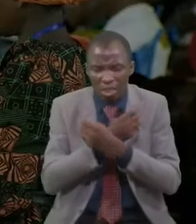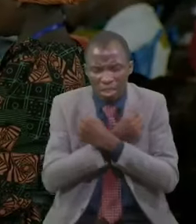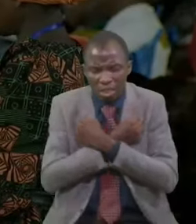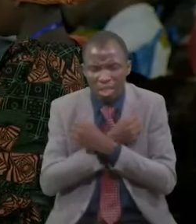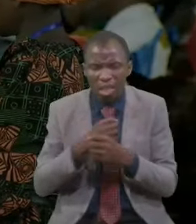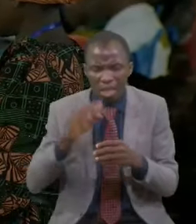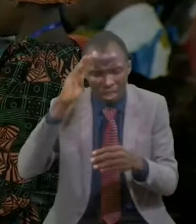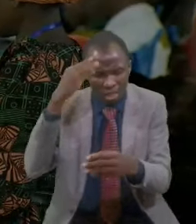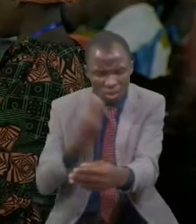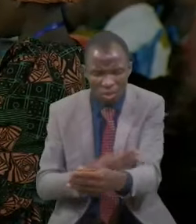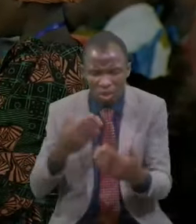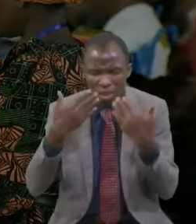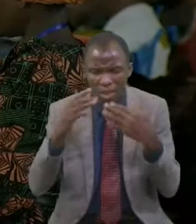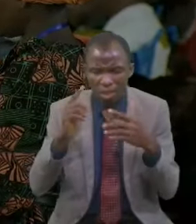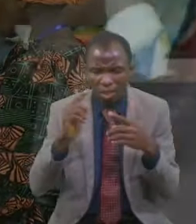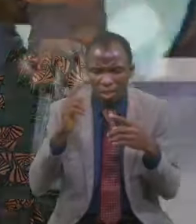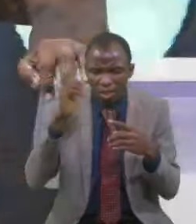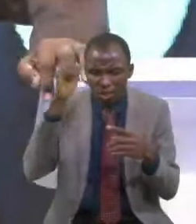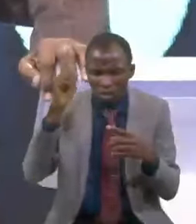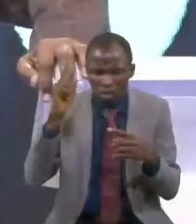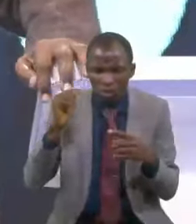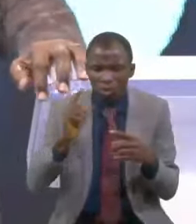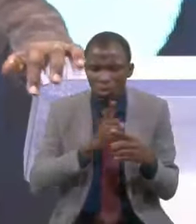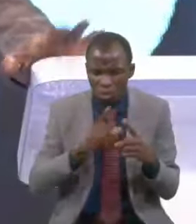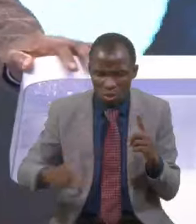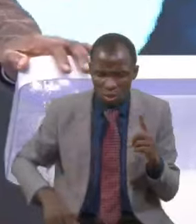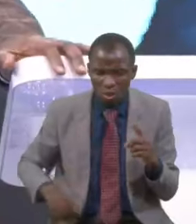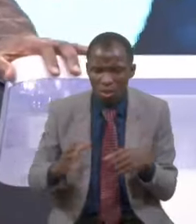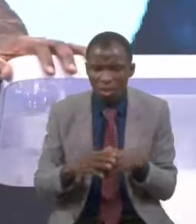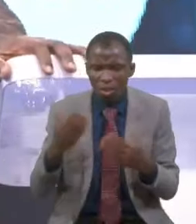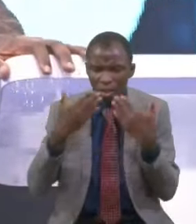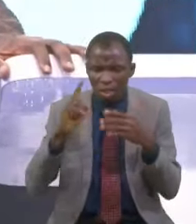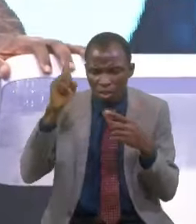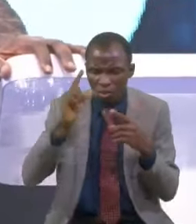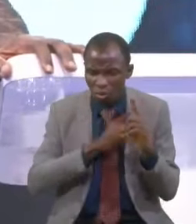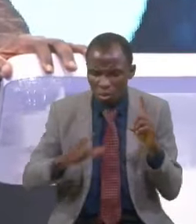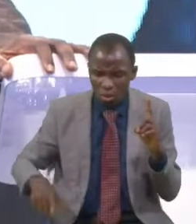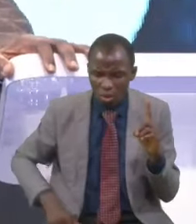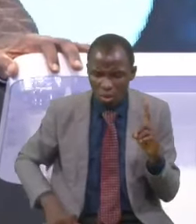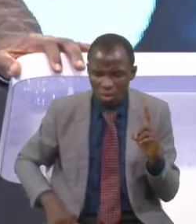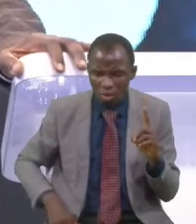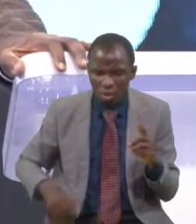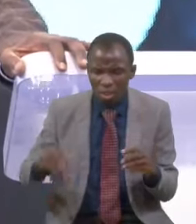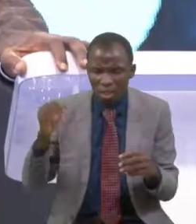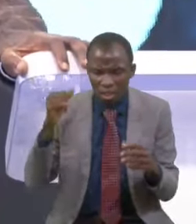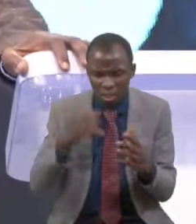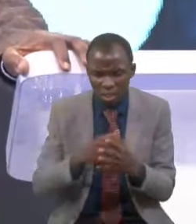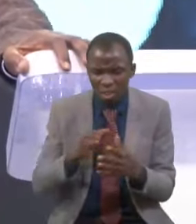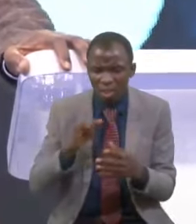Lord. Thank you, Lord. Thank you, Lord. It